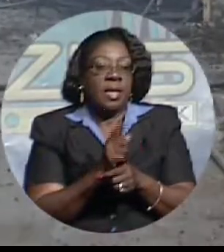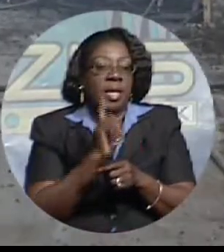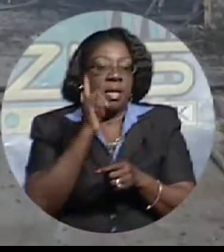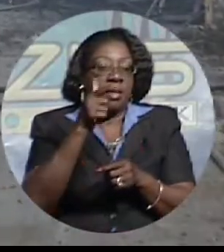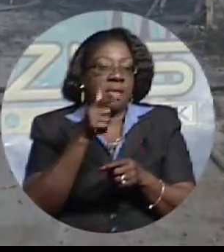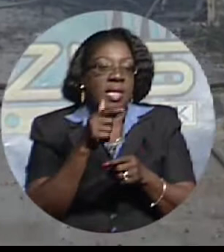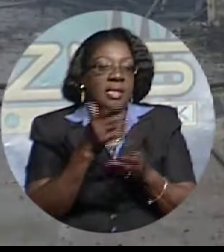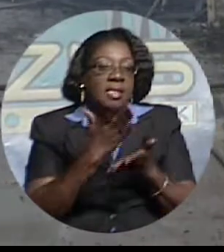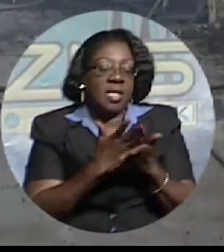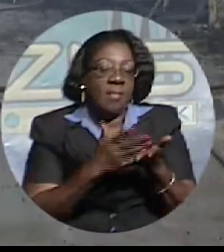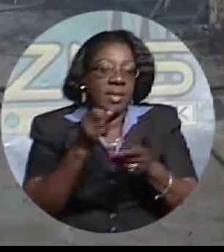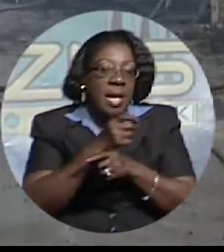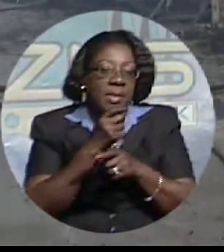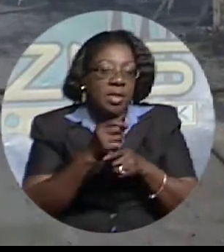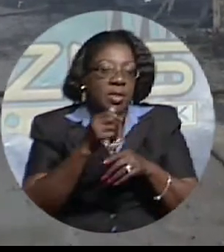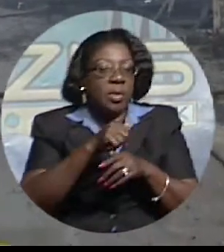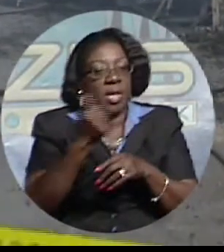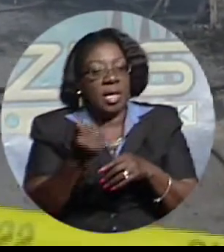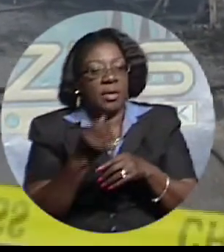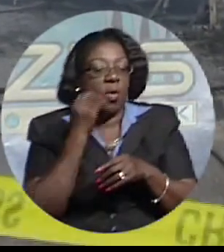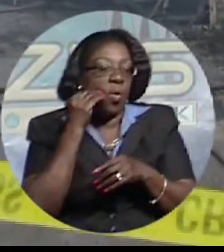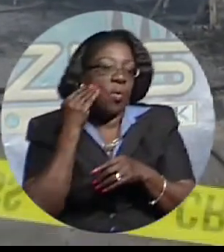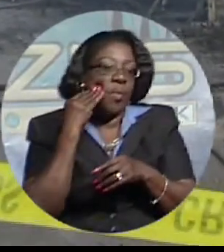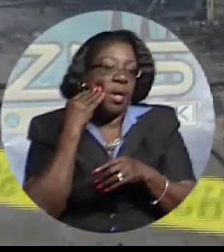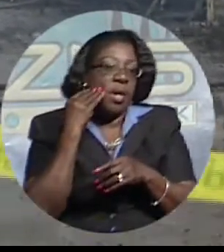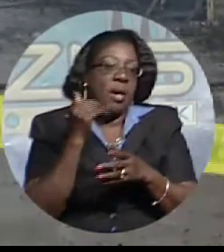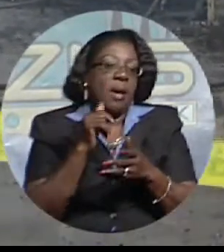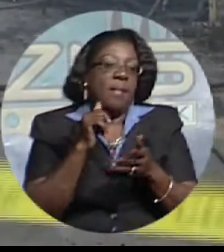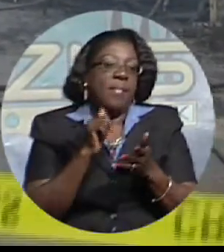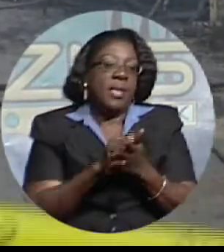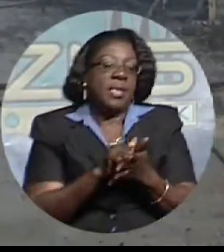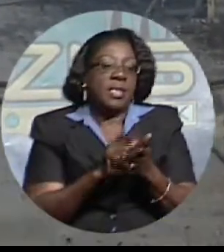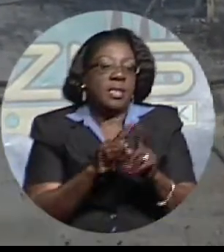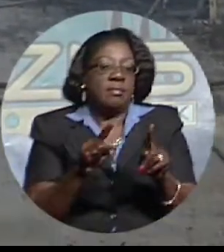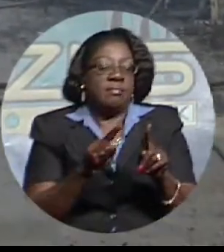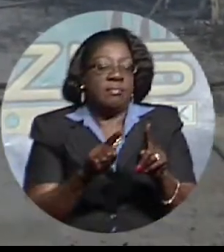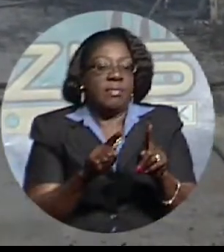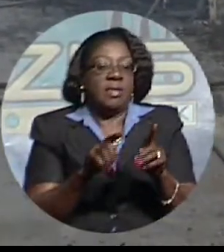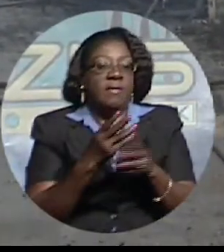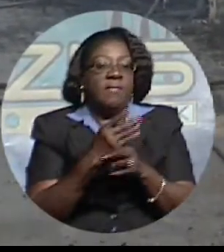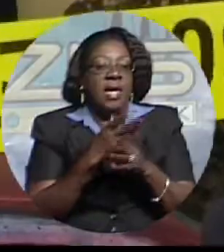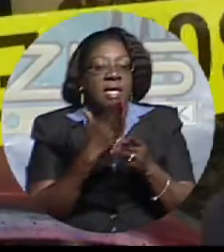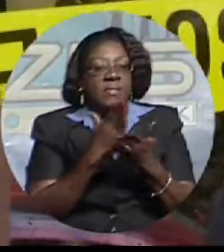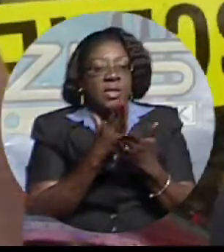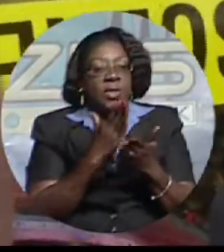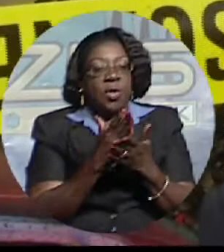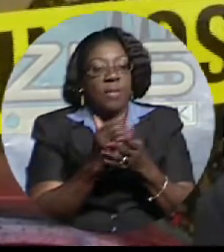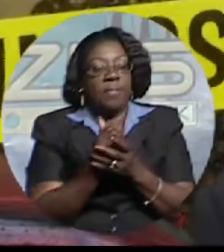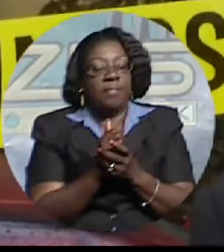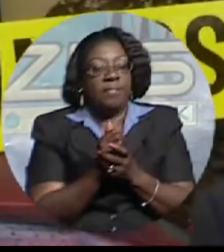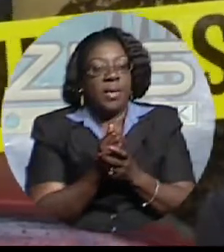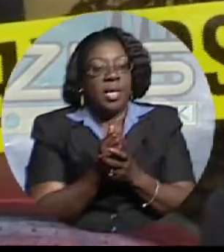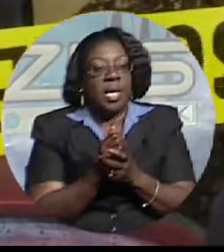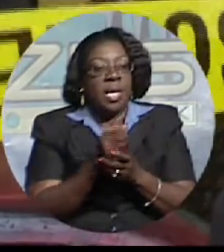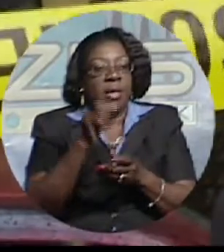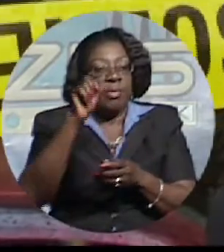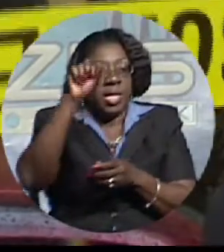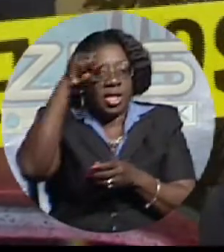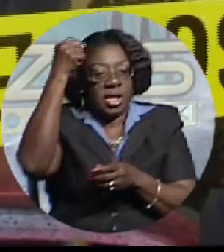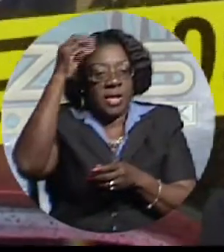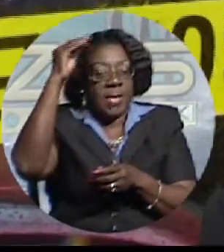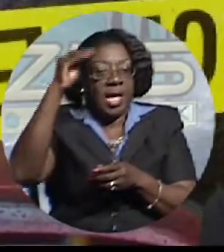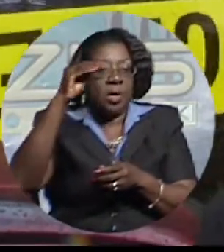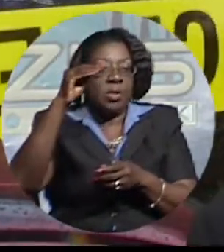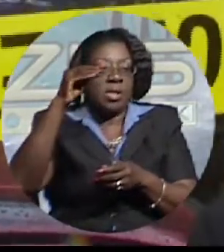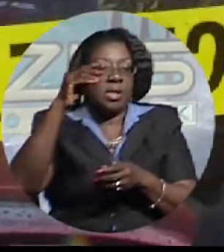like severe damage to that house. But it seems that that's just confined to these two buildings. The standard was Sir Milo's